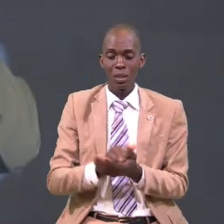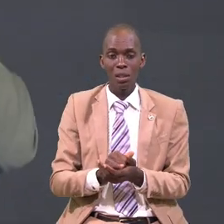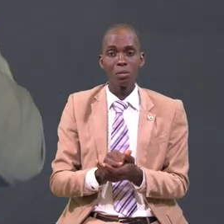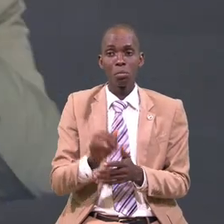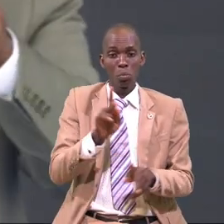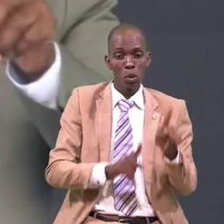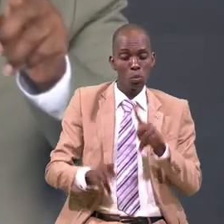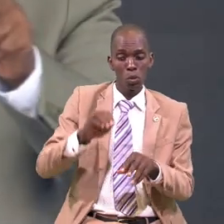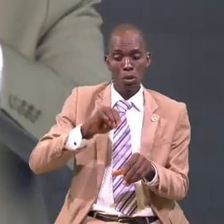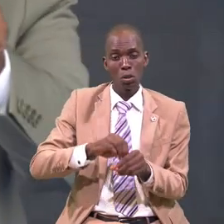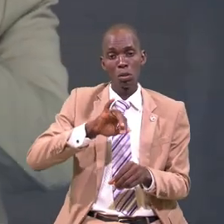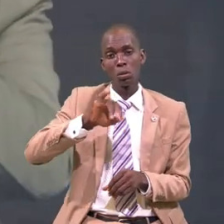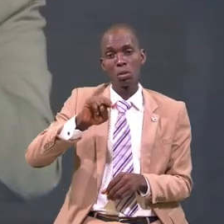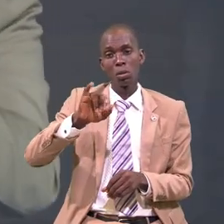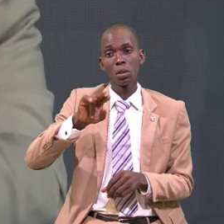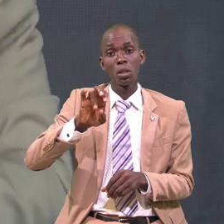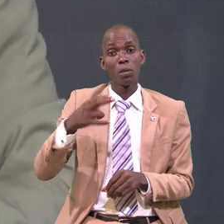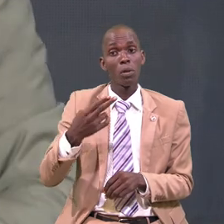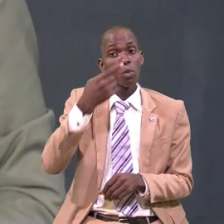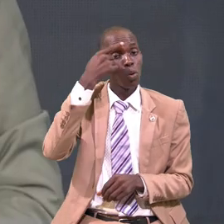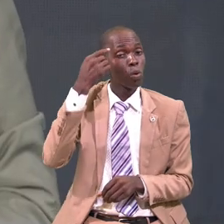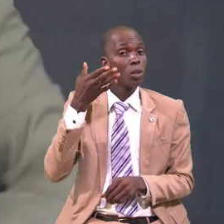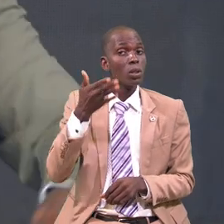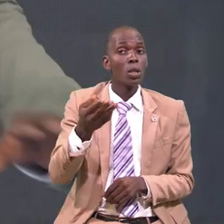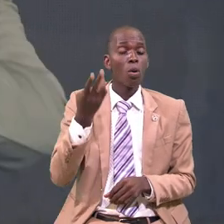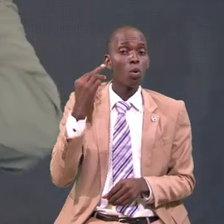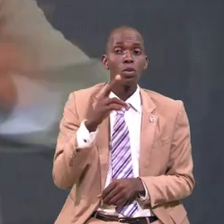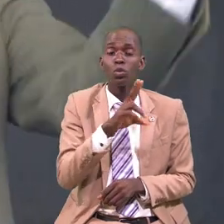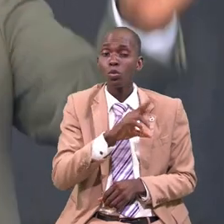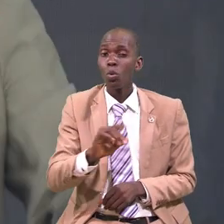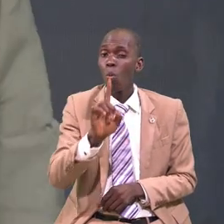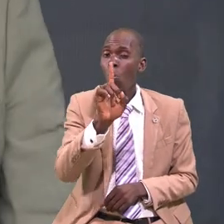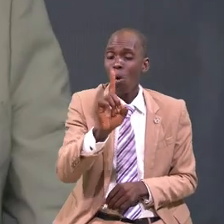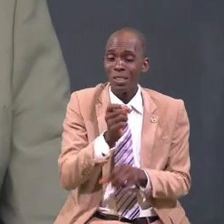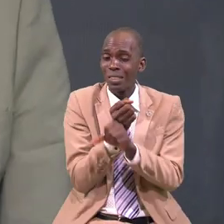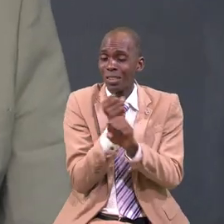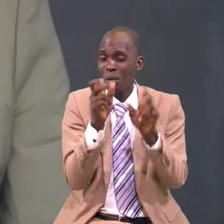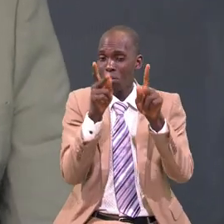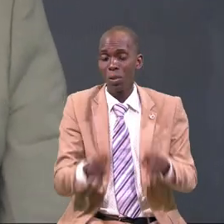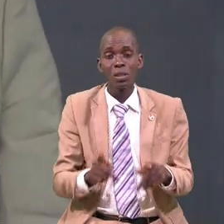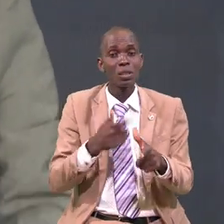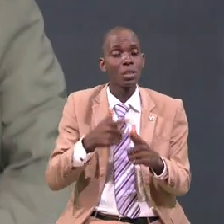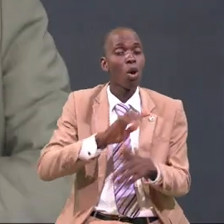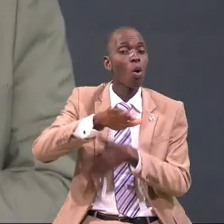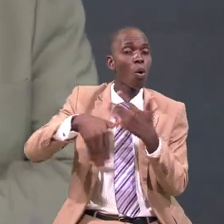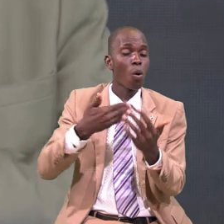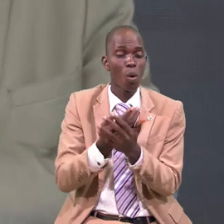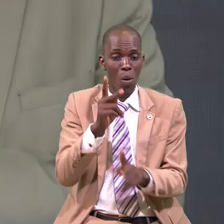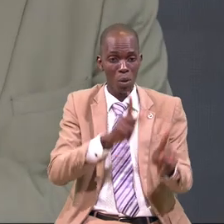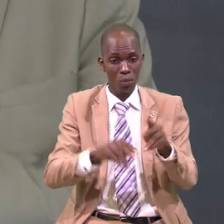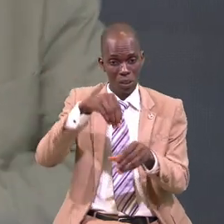Nineveh, because there wasn't a single converted soul there, Nineveh will be overthrown.